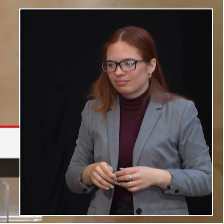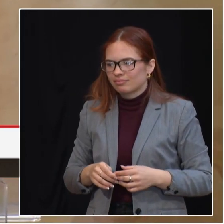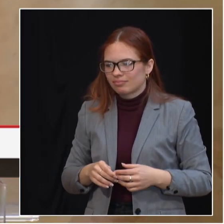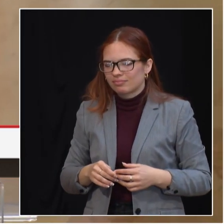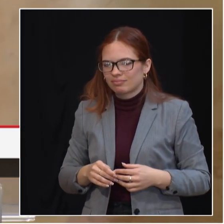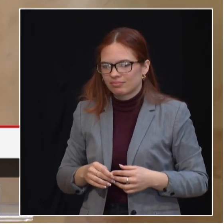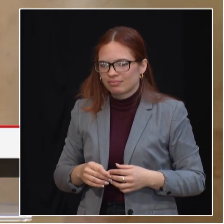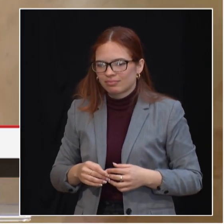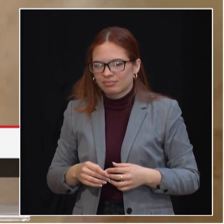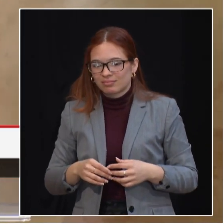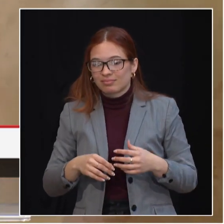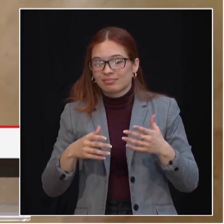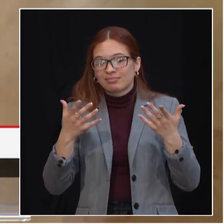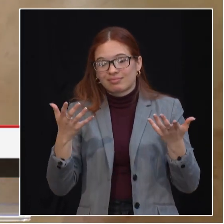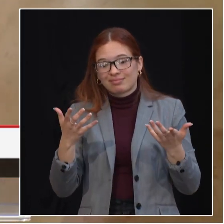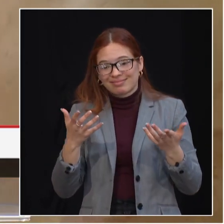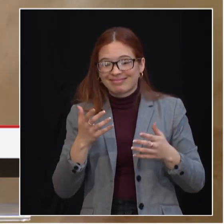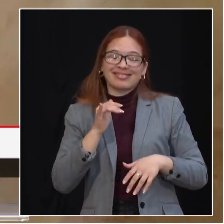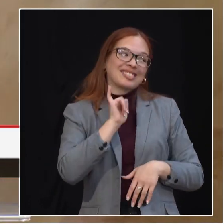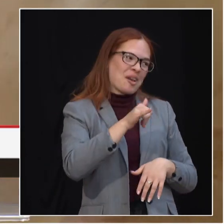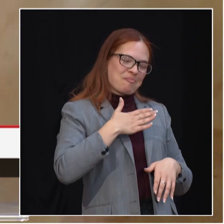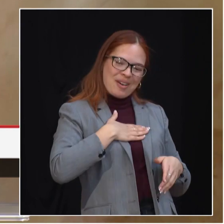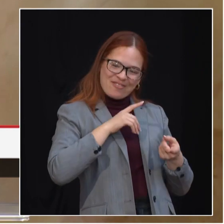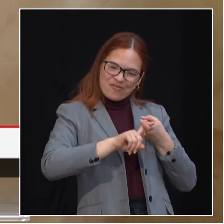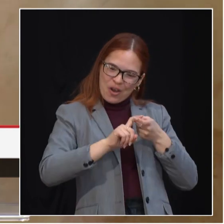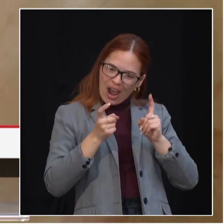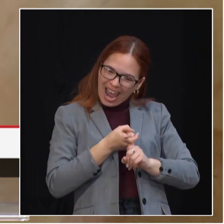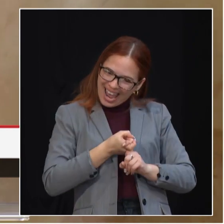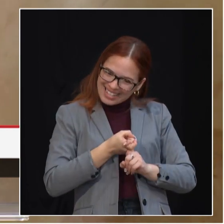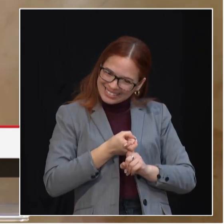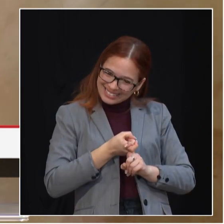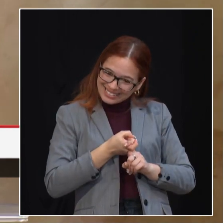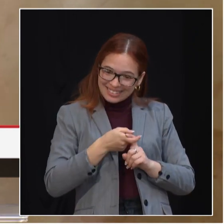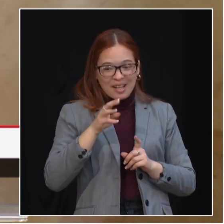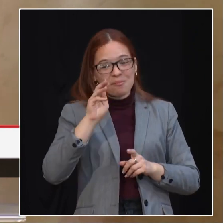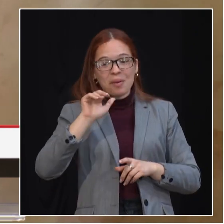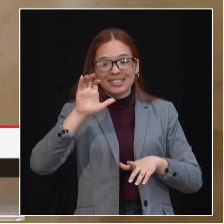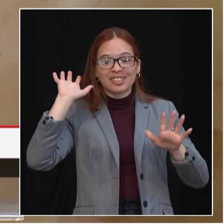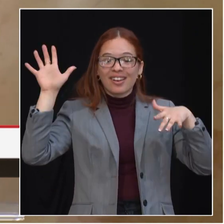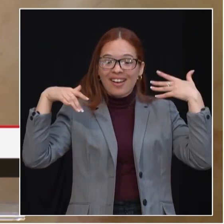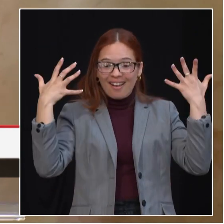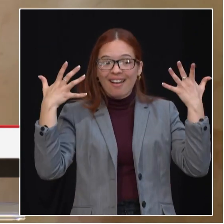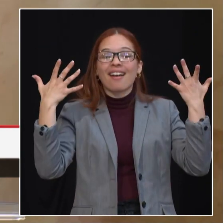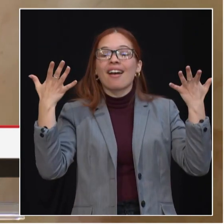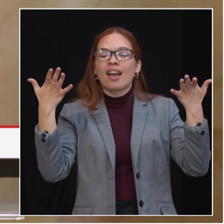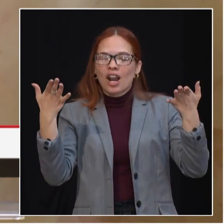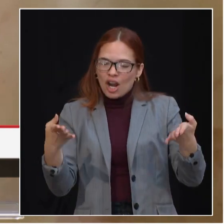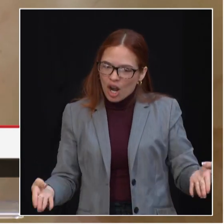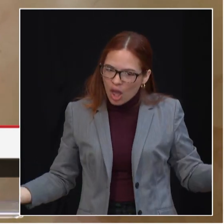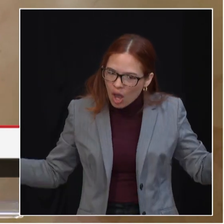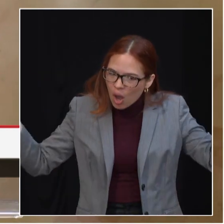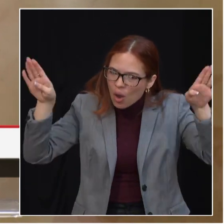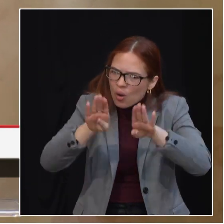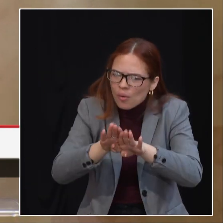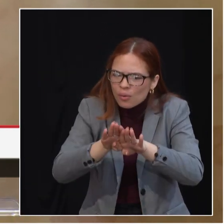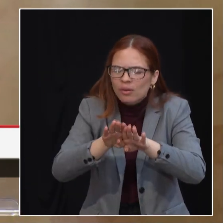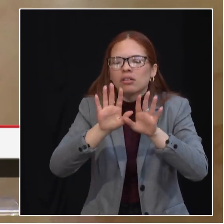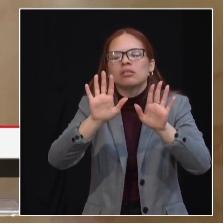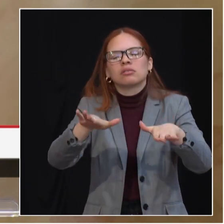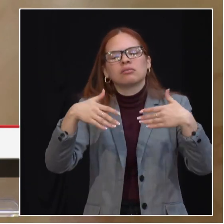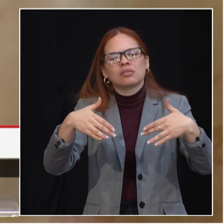And that, my friends, brings March Madness to a close. I would like to thank the 15